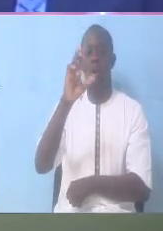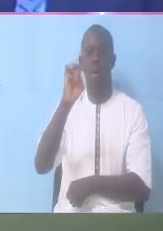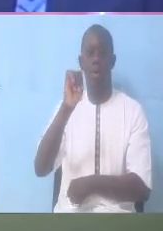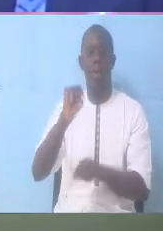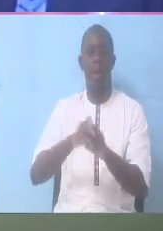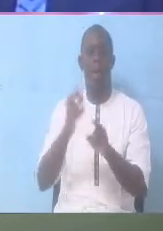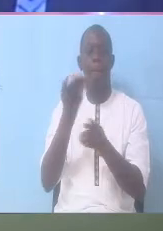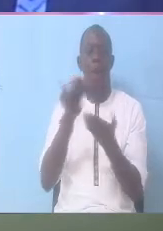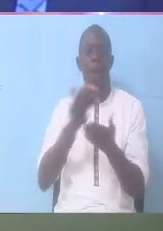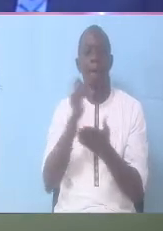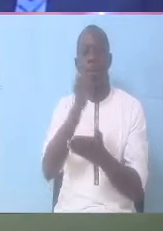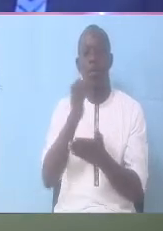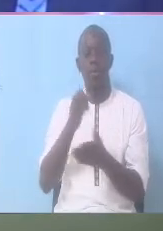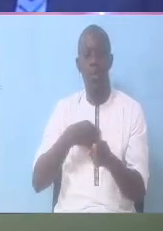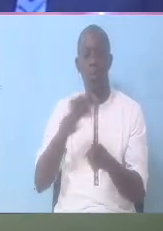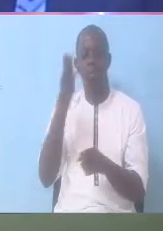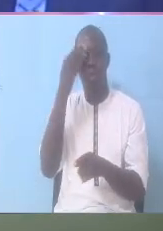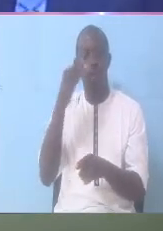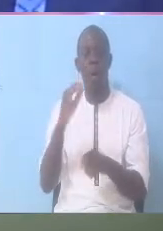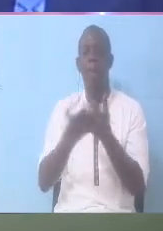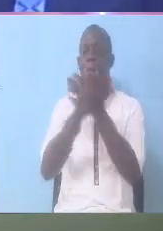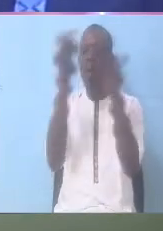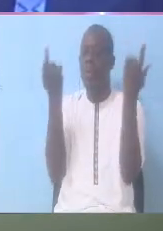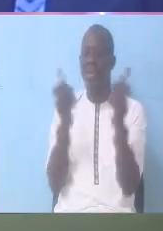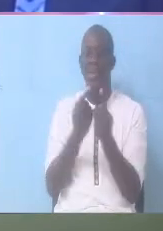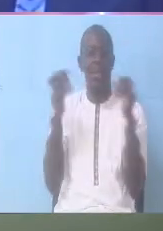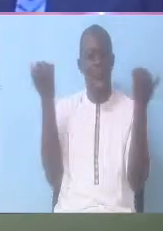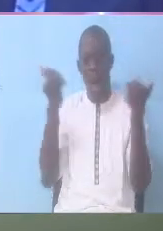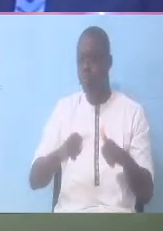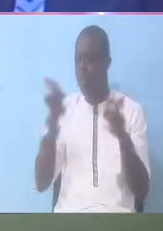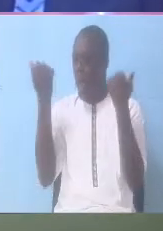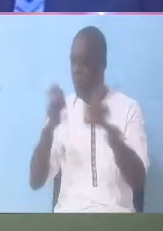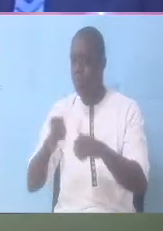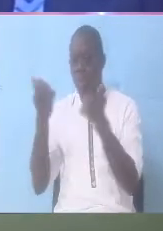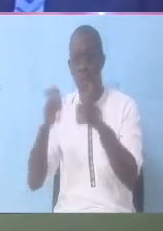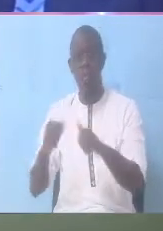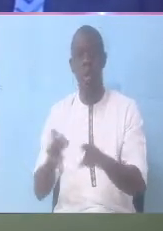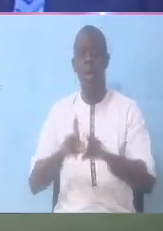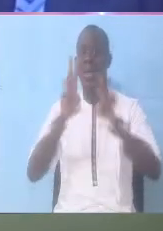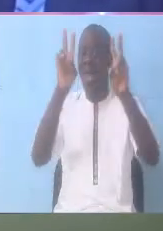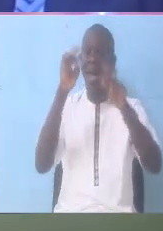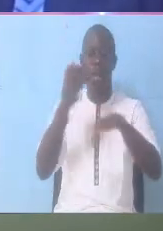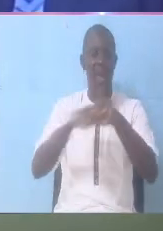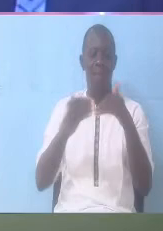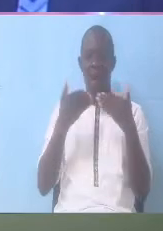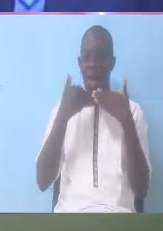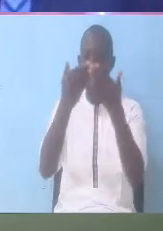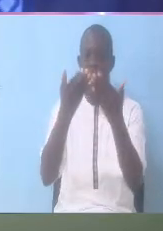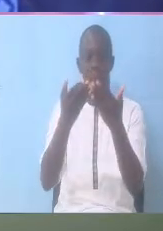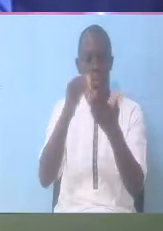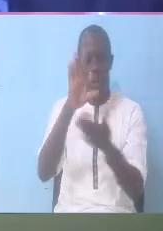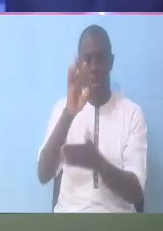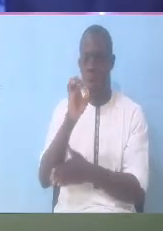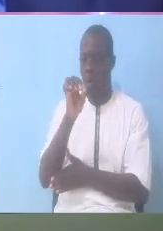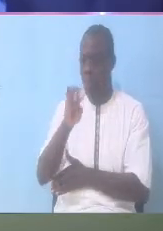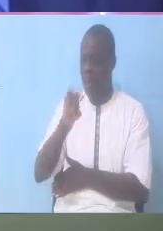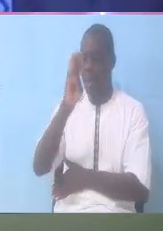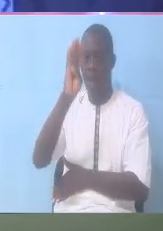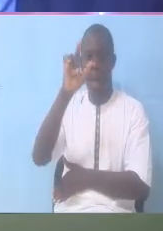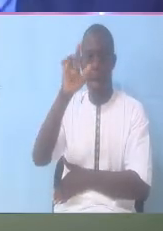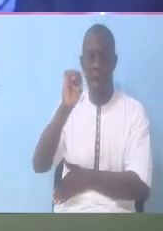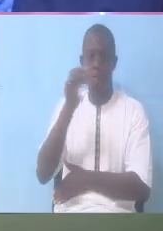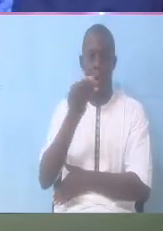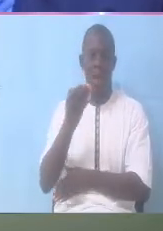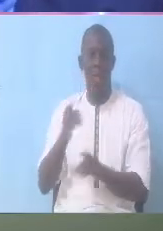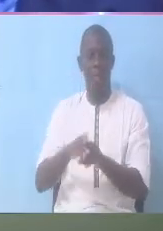was being tarnished in the image of Gambian people. yaya man la tumbul la fon kato anata